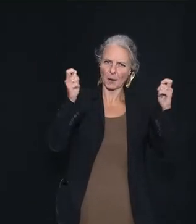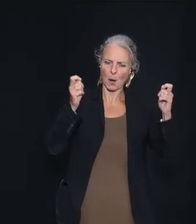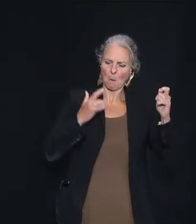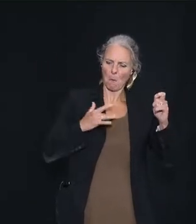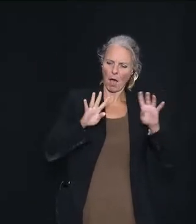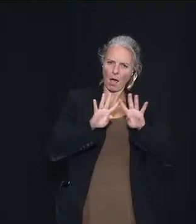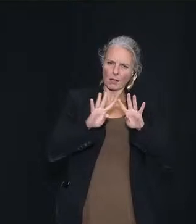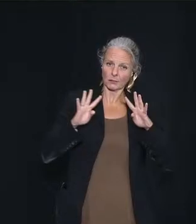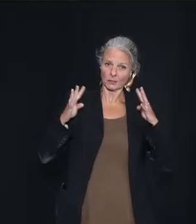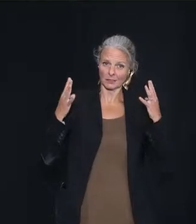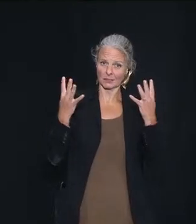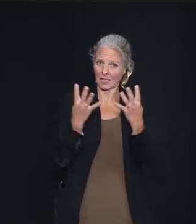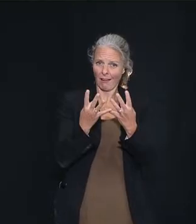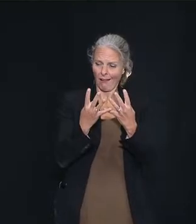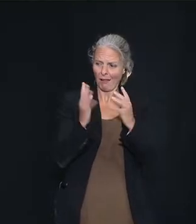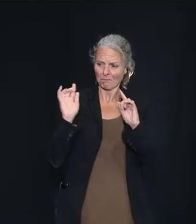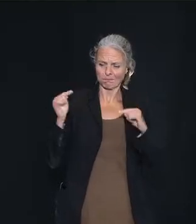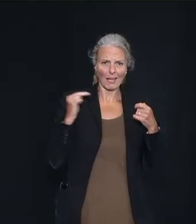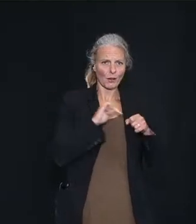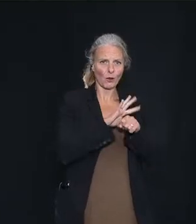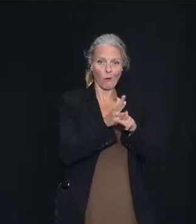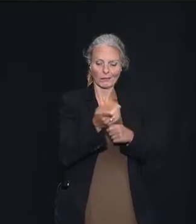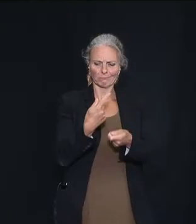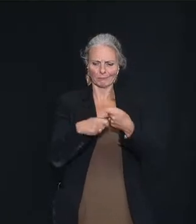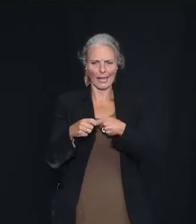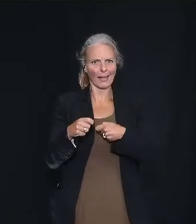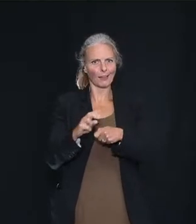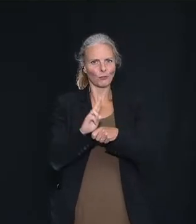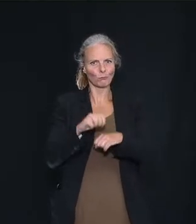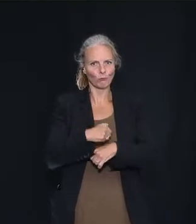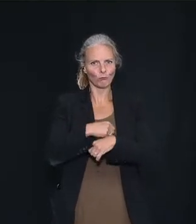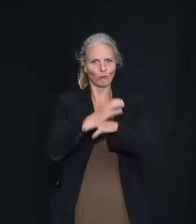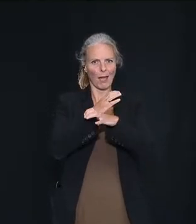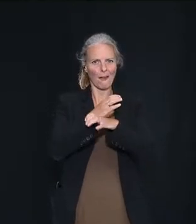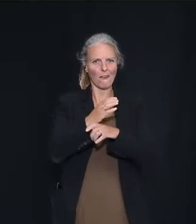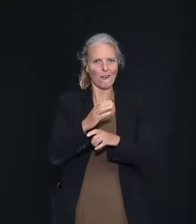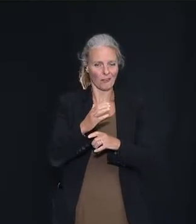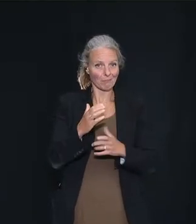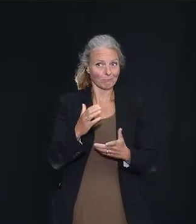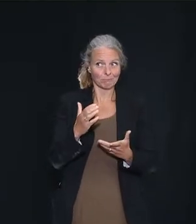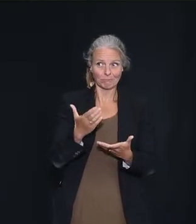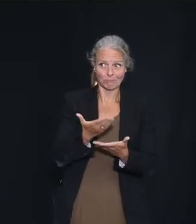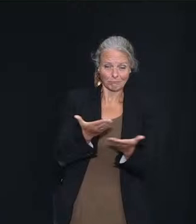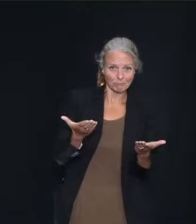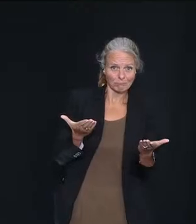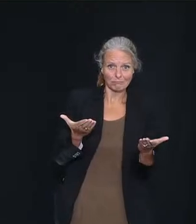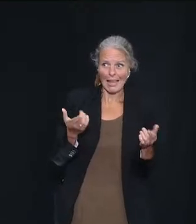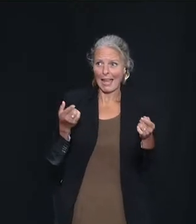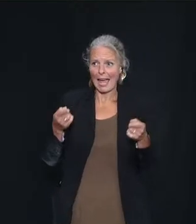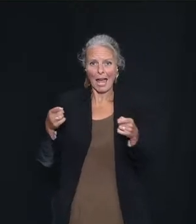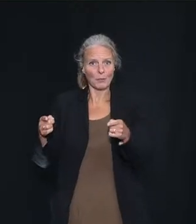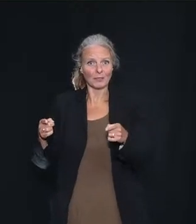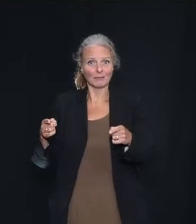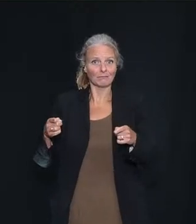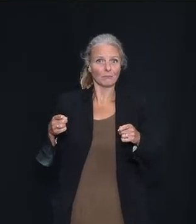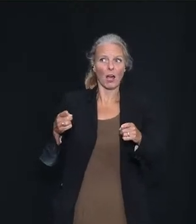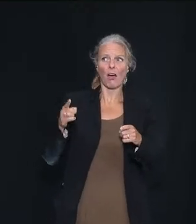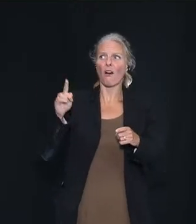we use video, and I noticed that even when we're not in